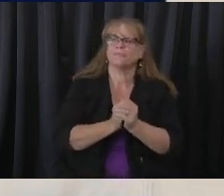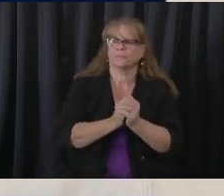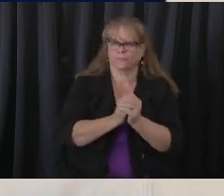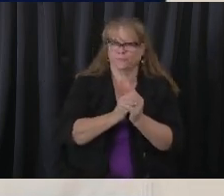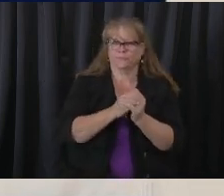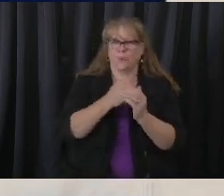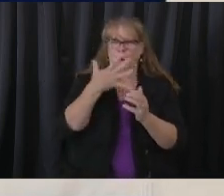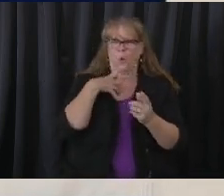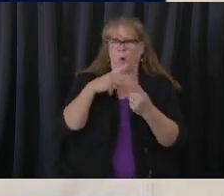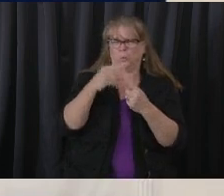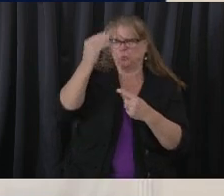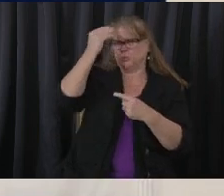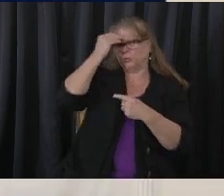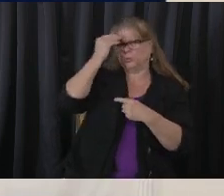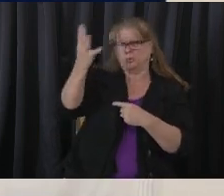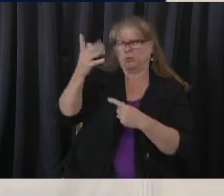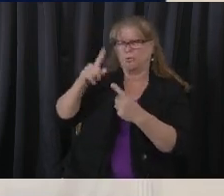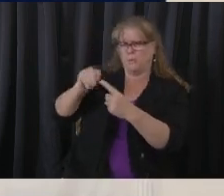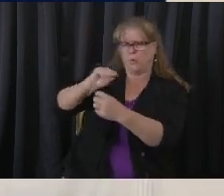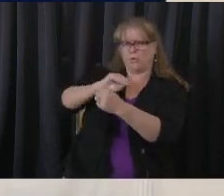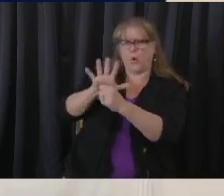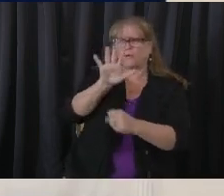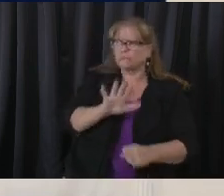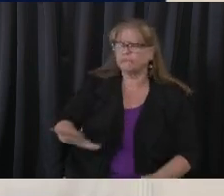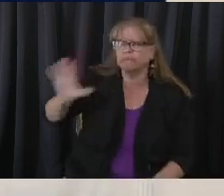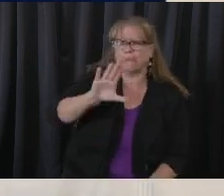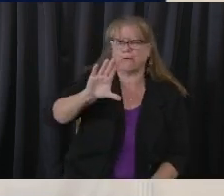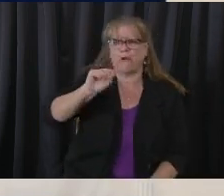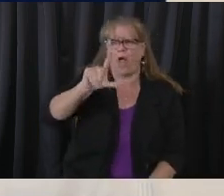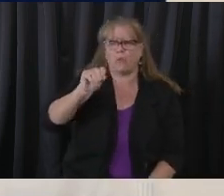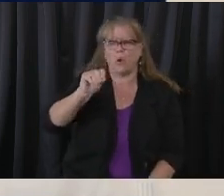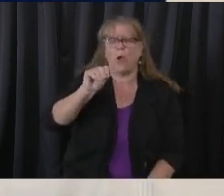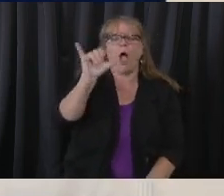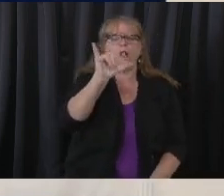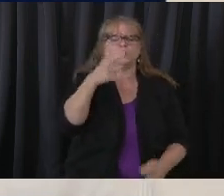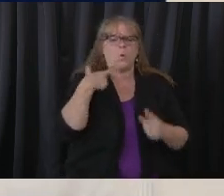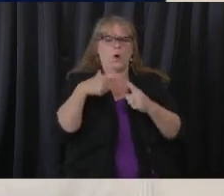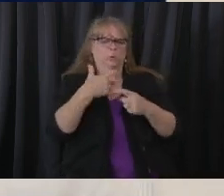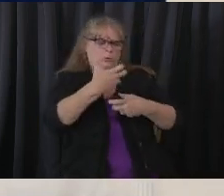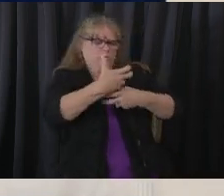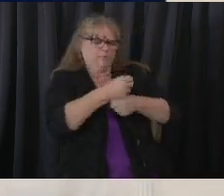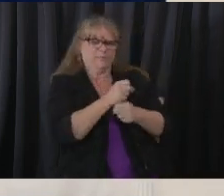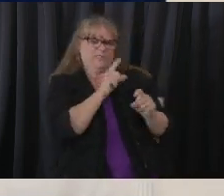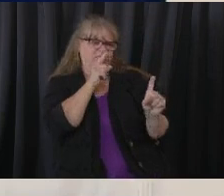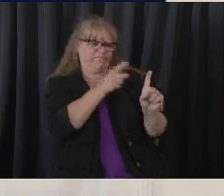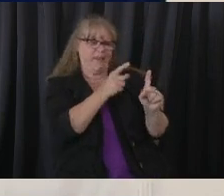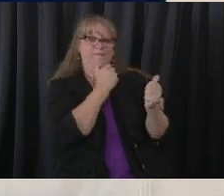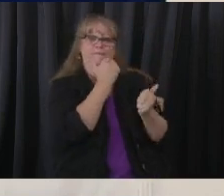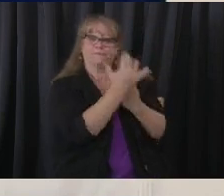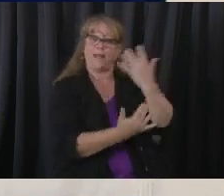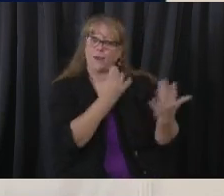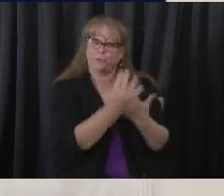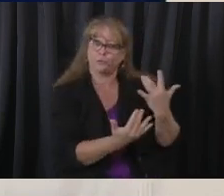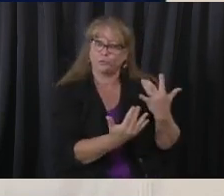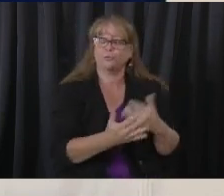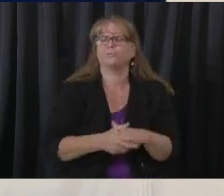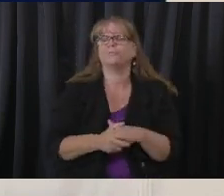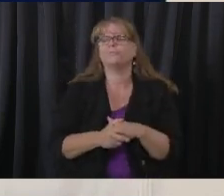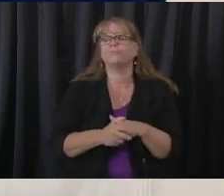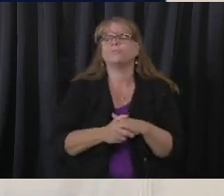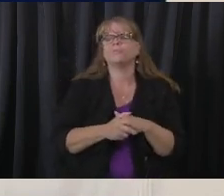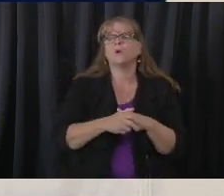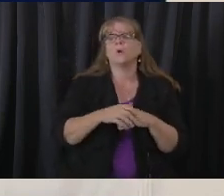fires briefly. We will be back for in-person press conference Friday at the governor's mansion, but as you know, we do some virtually, we do